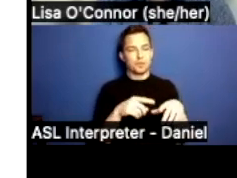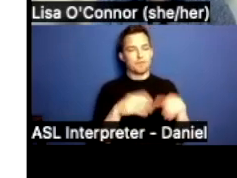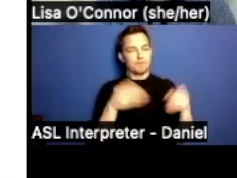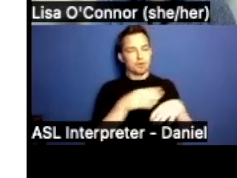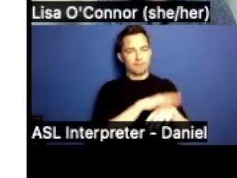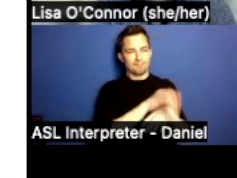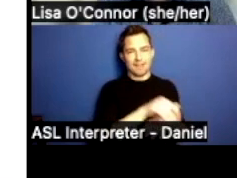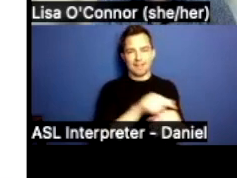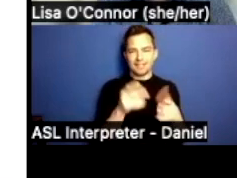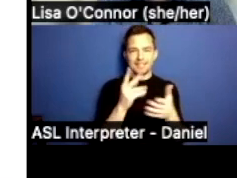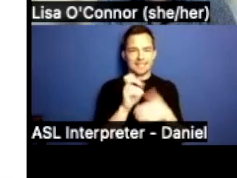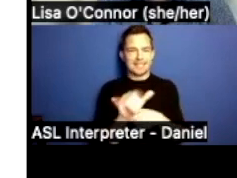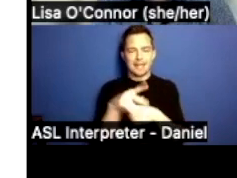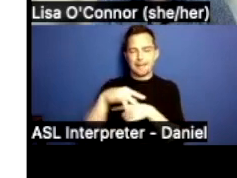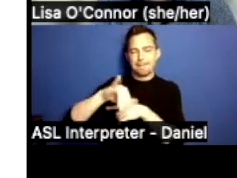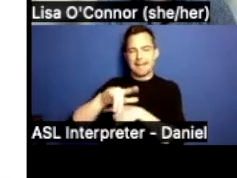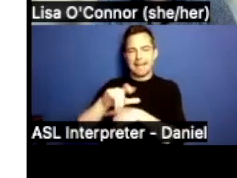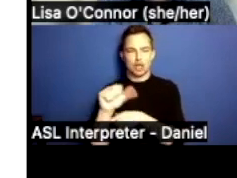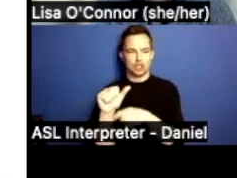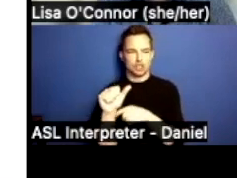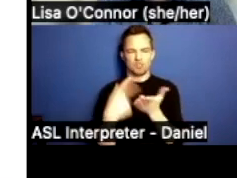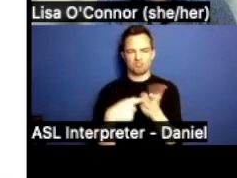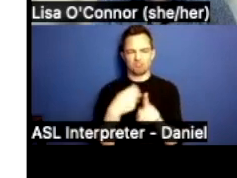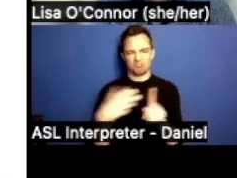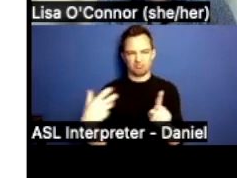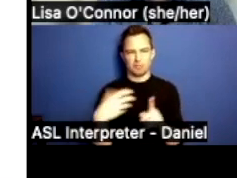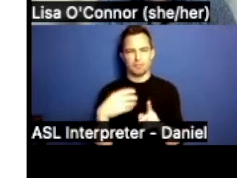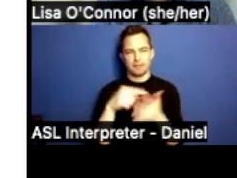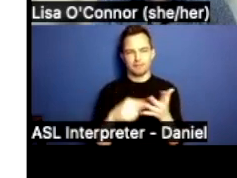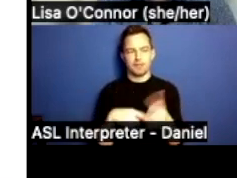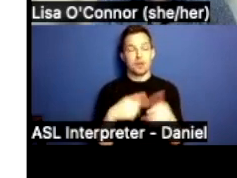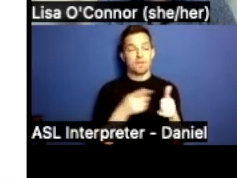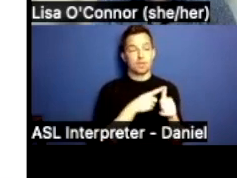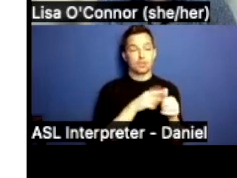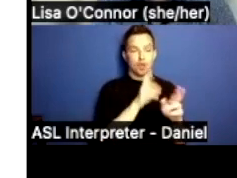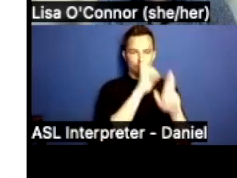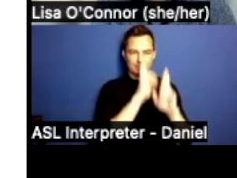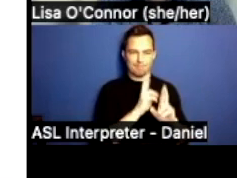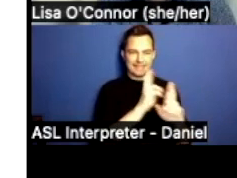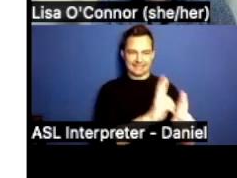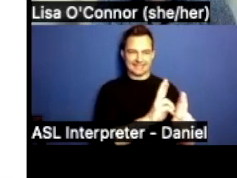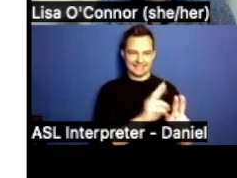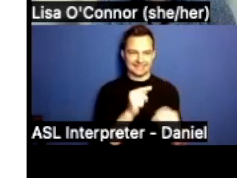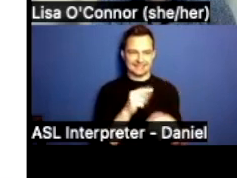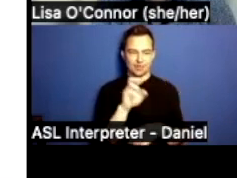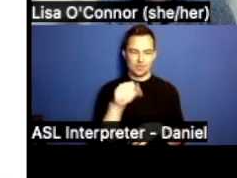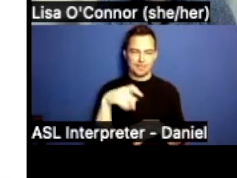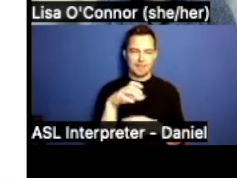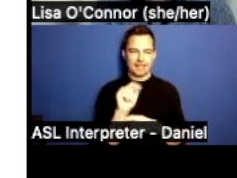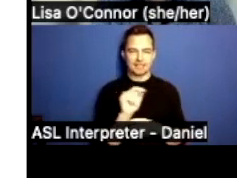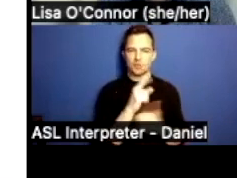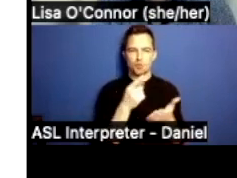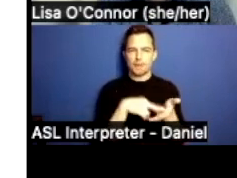these key pillars, we'll talk a little bit about them. One, it's respect. And what does that mean? Not just respect